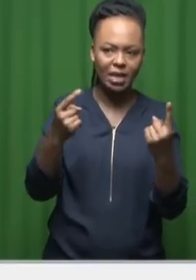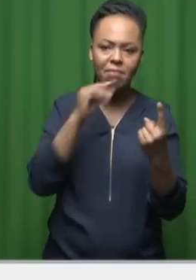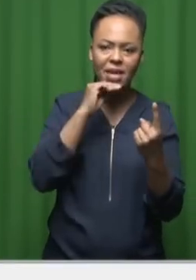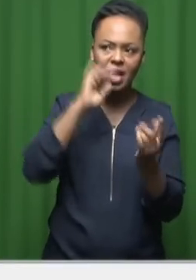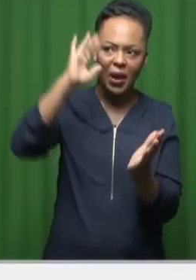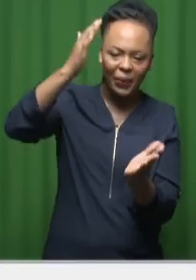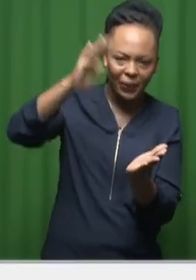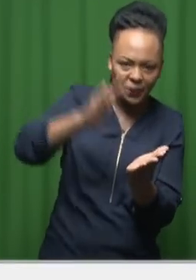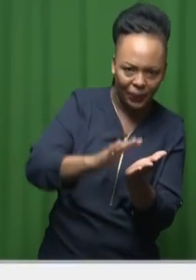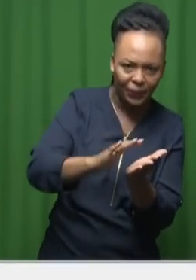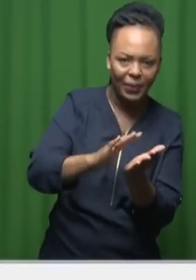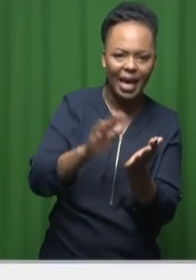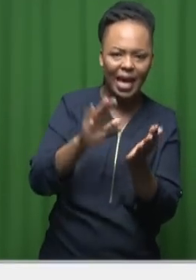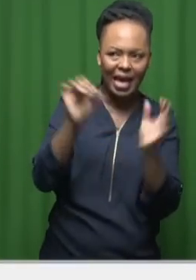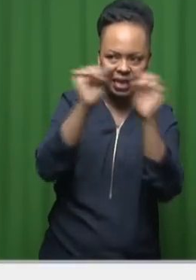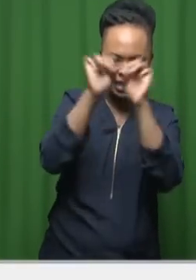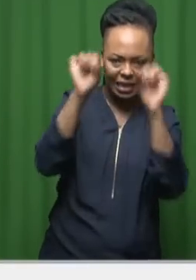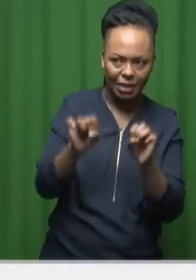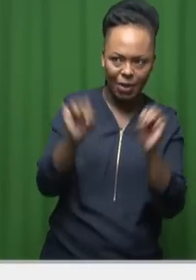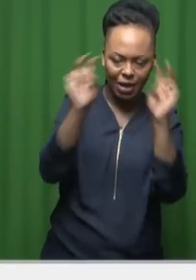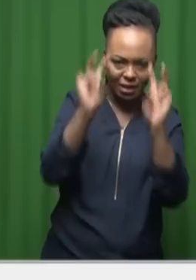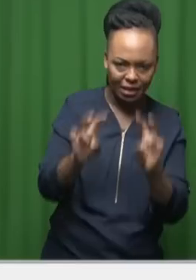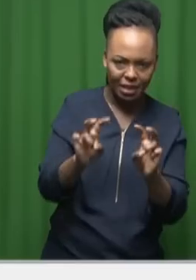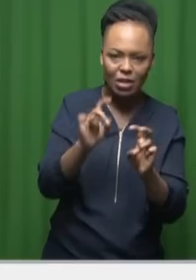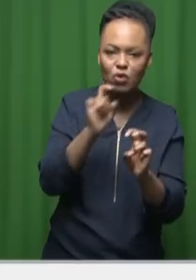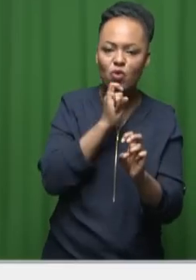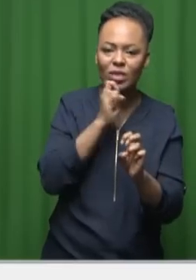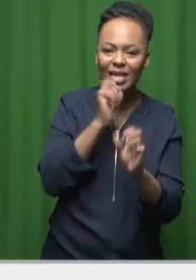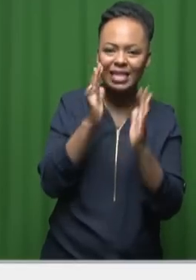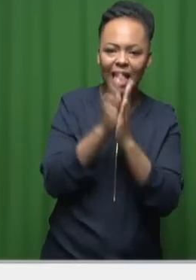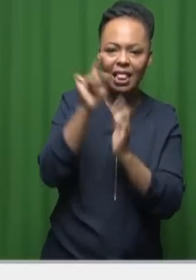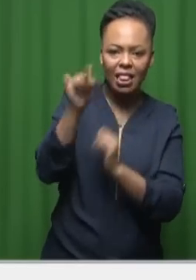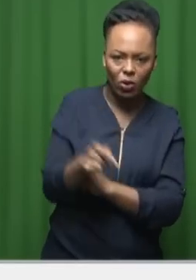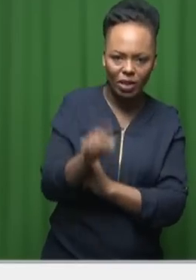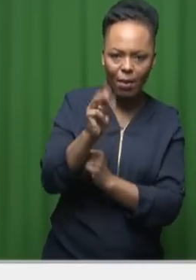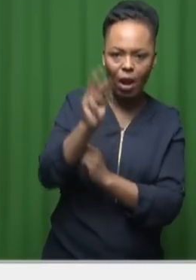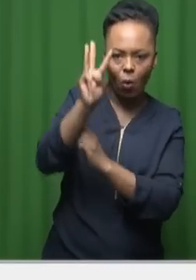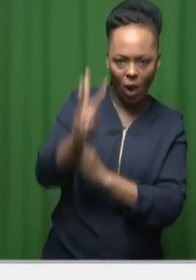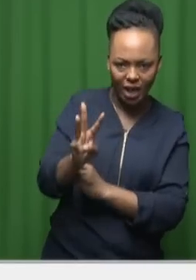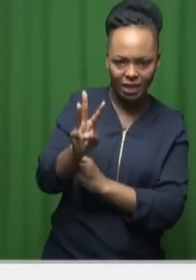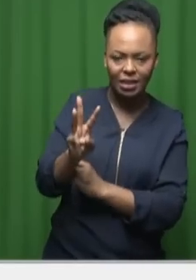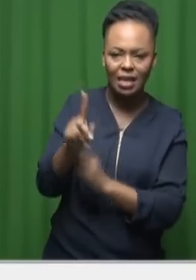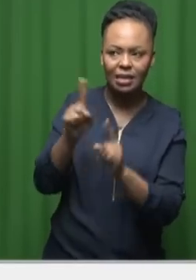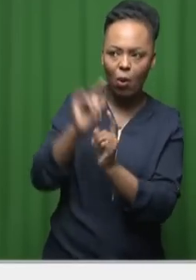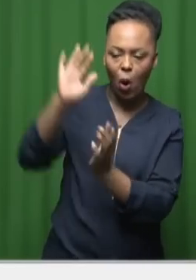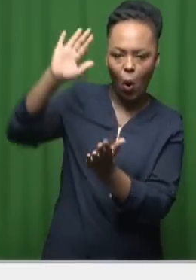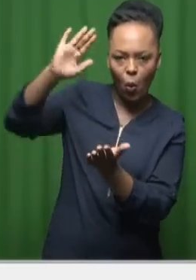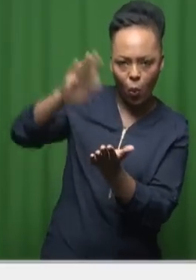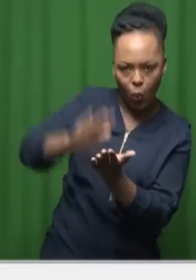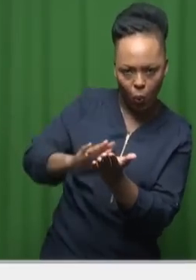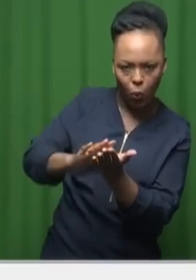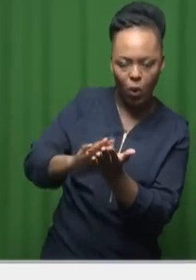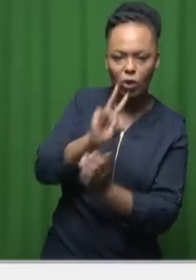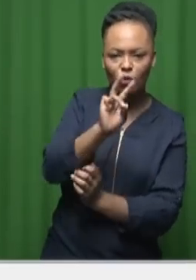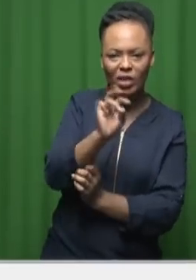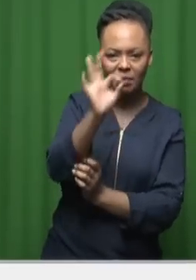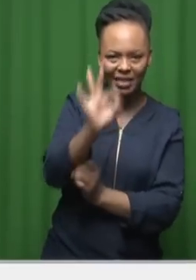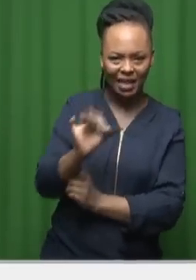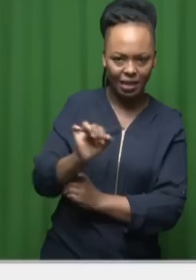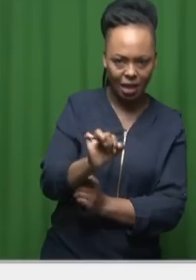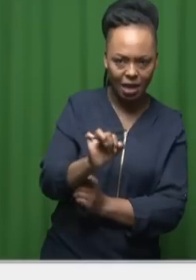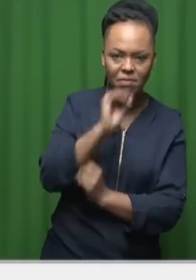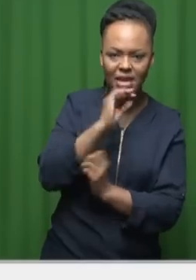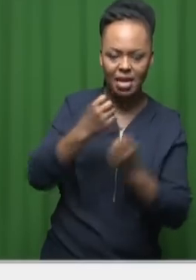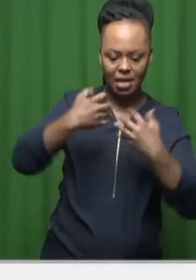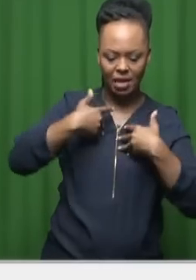load. They use about 10,000 megawatts and they're able to reduce their load by 20%, which gives